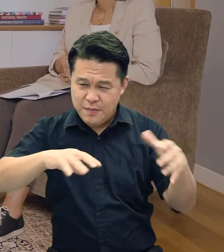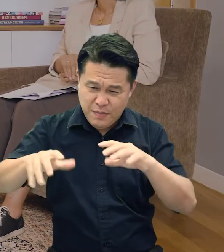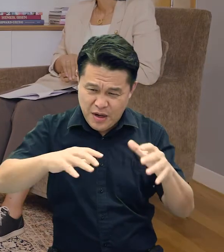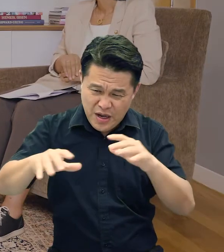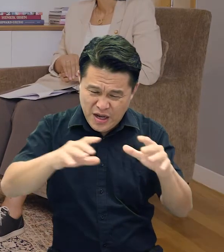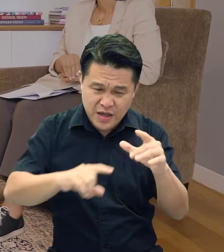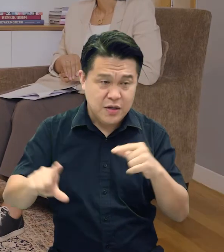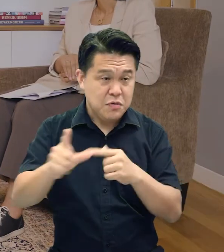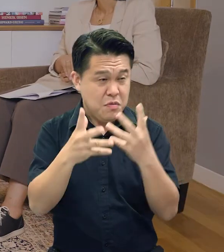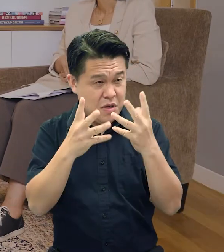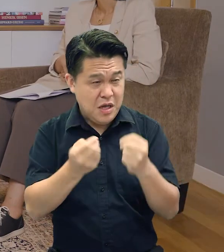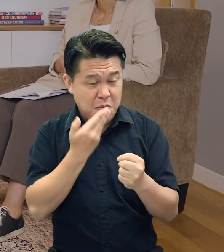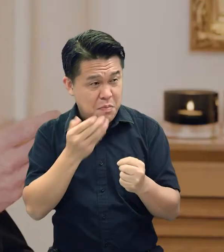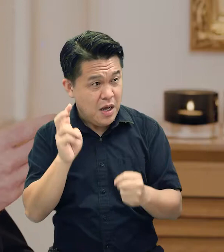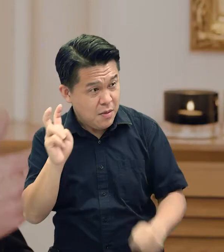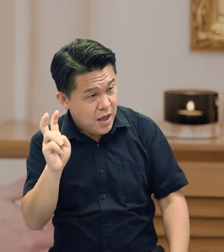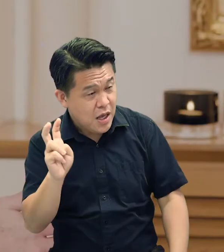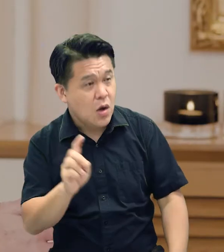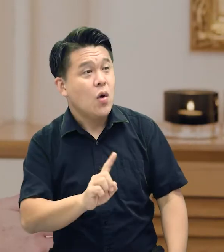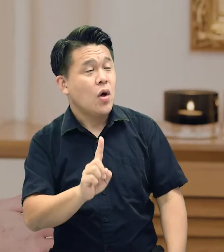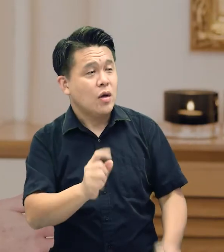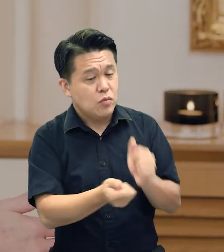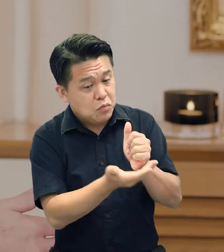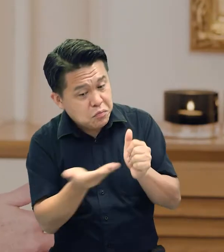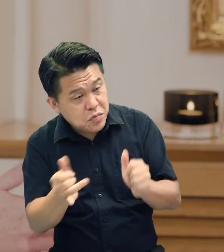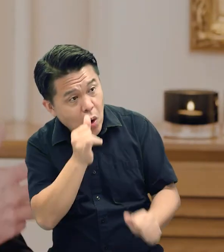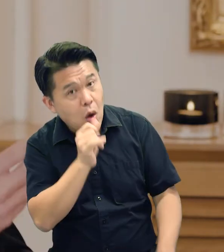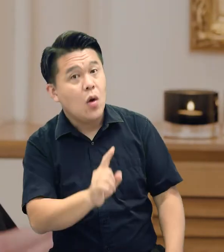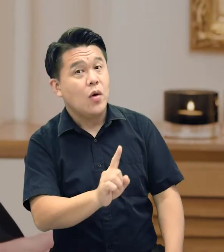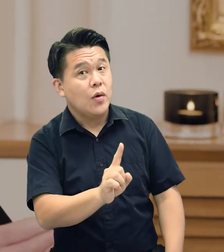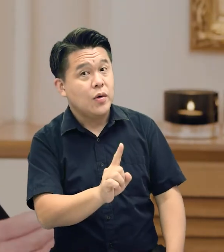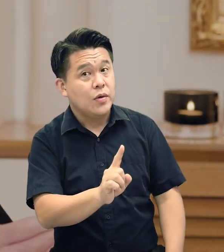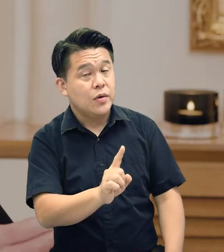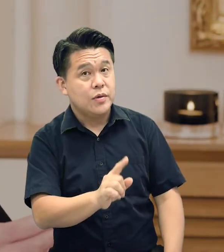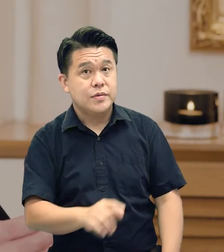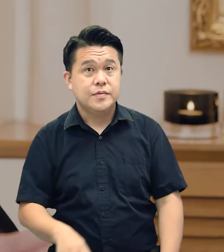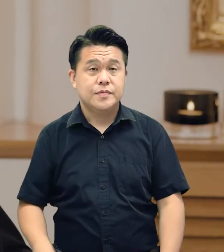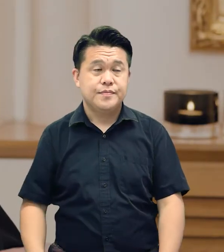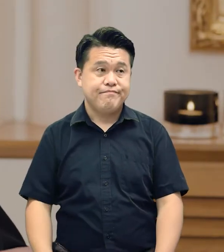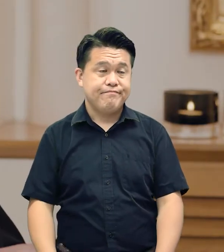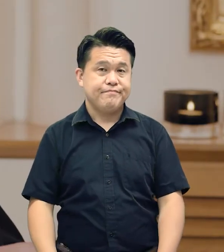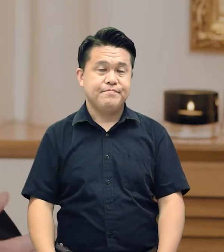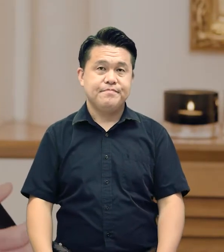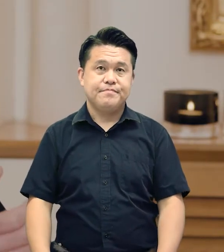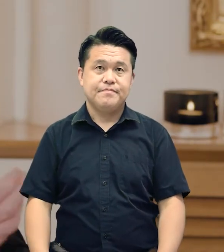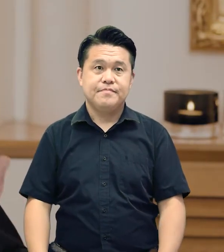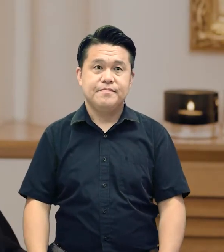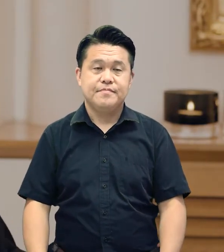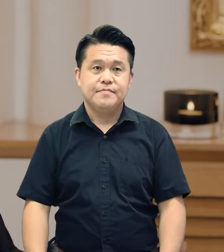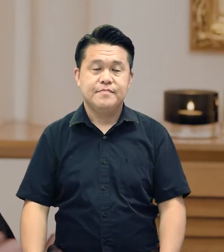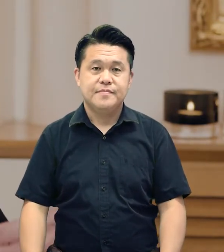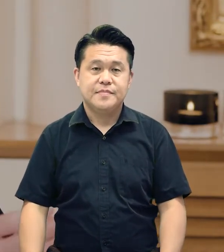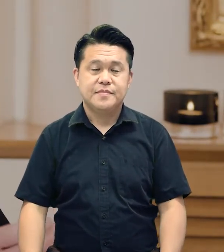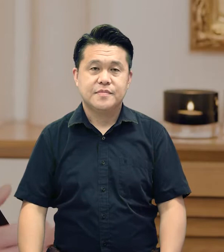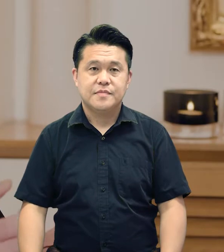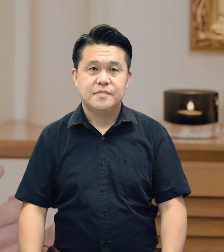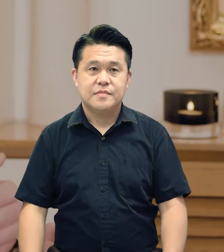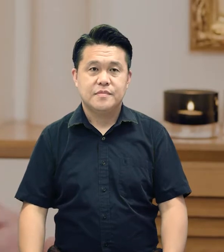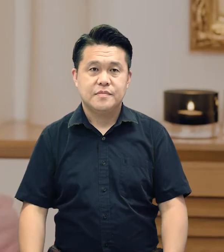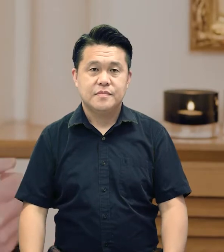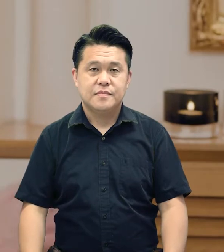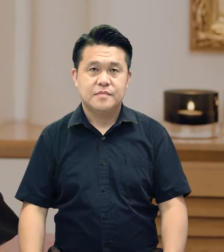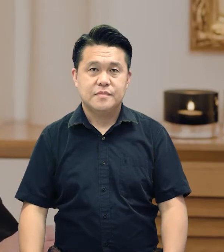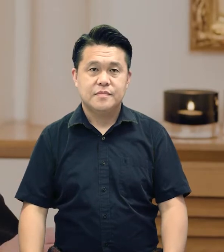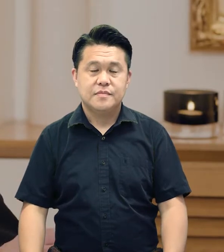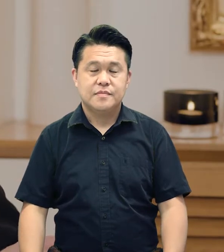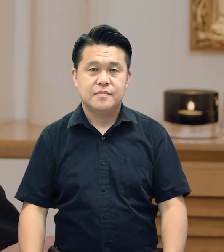also, even though some people might be opposing parades like that, Sure. but can it bring also